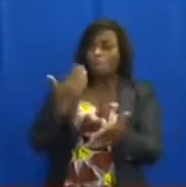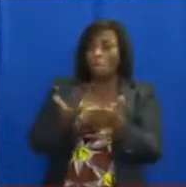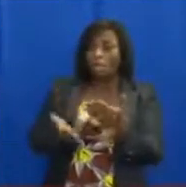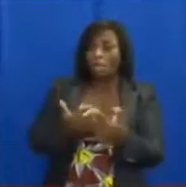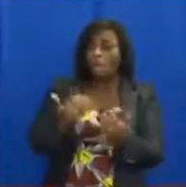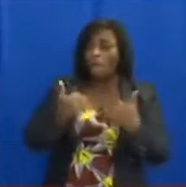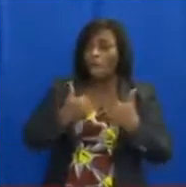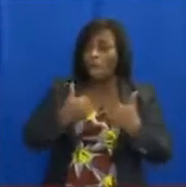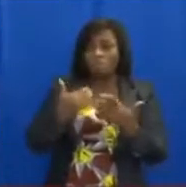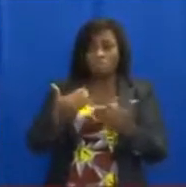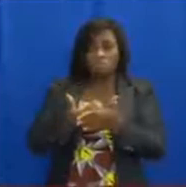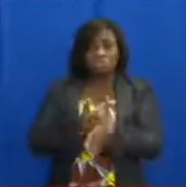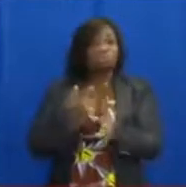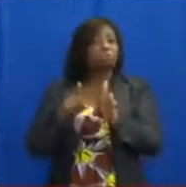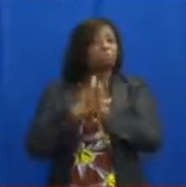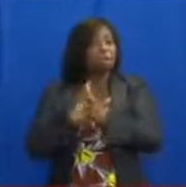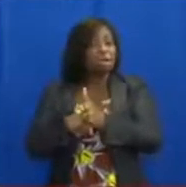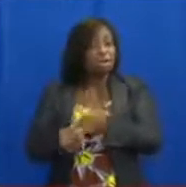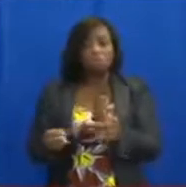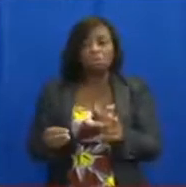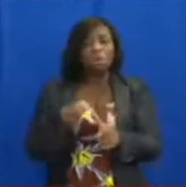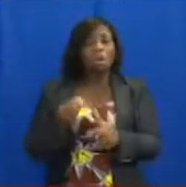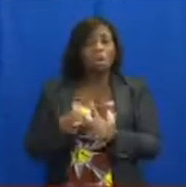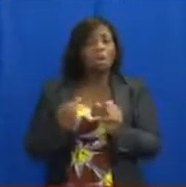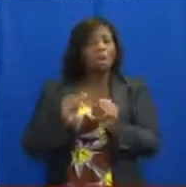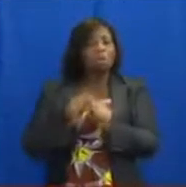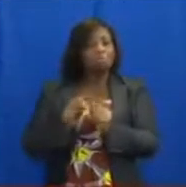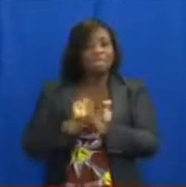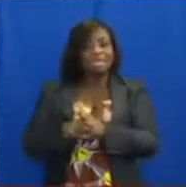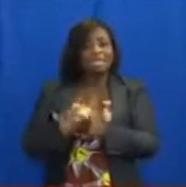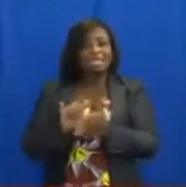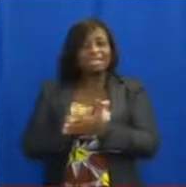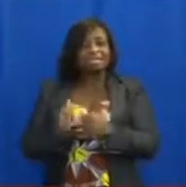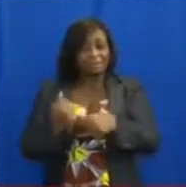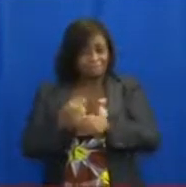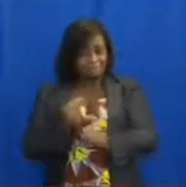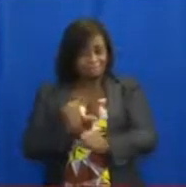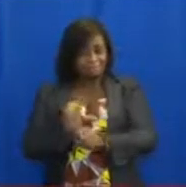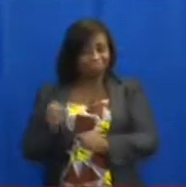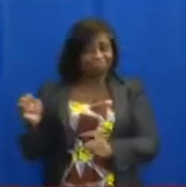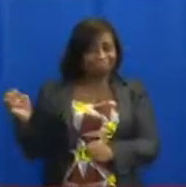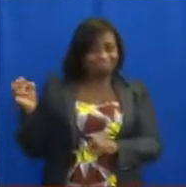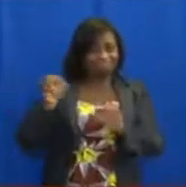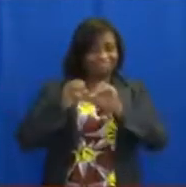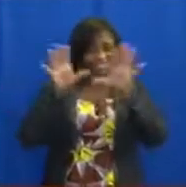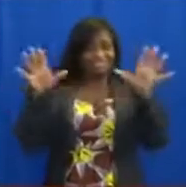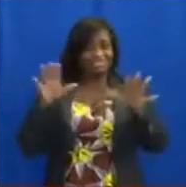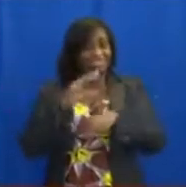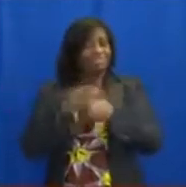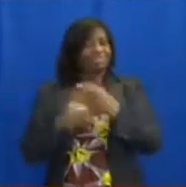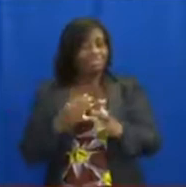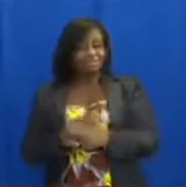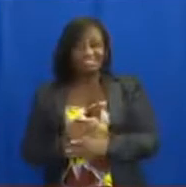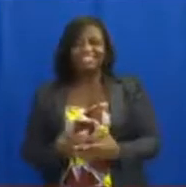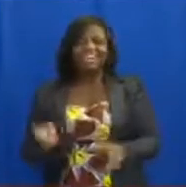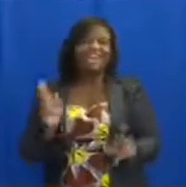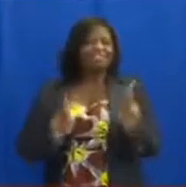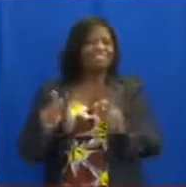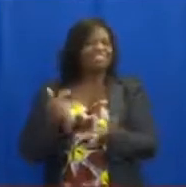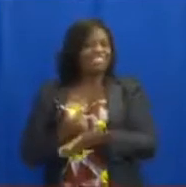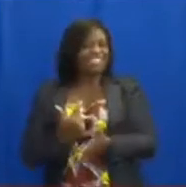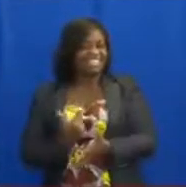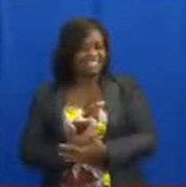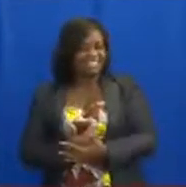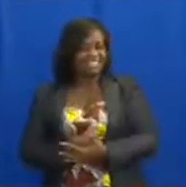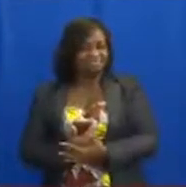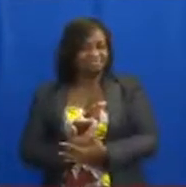new variant of COVID-19, which is plaguing other nations around the world. Fellow